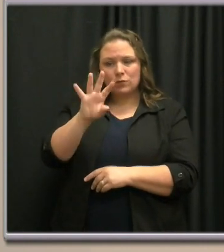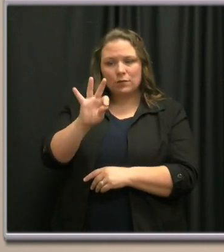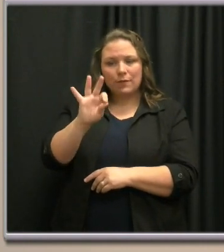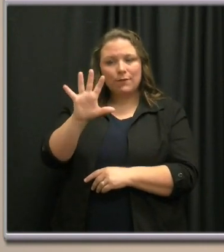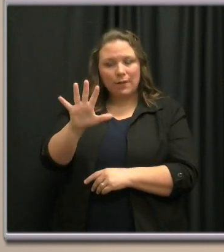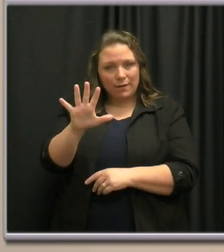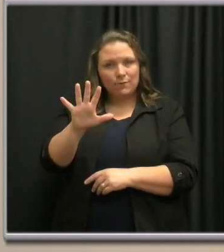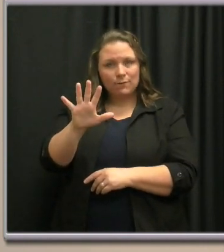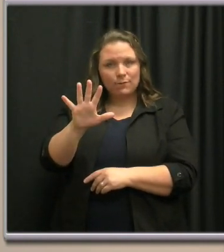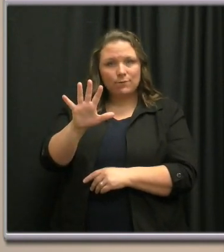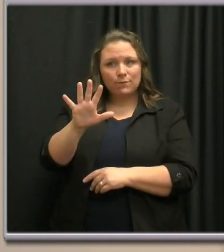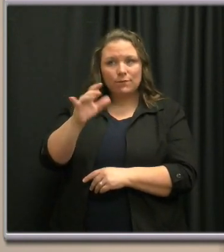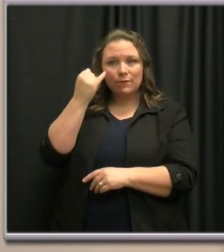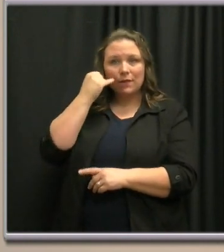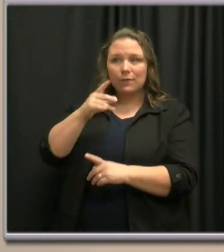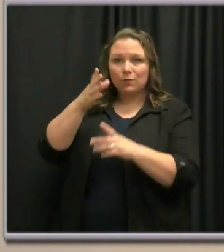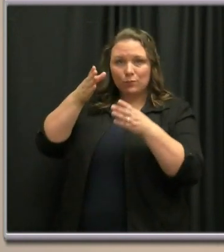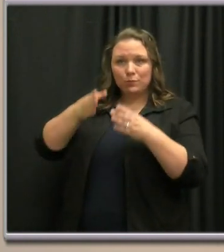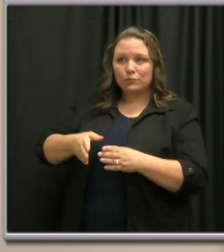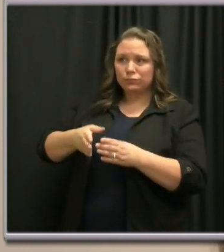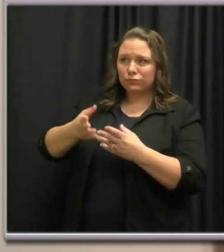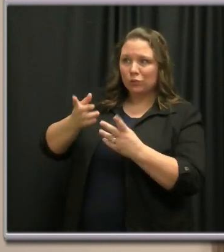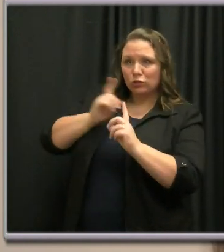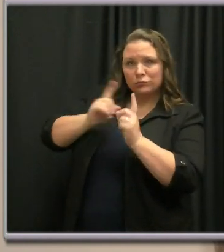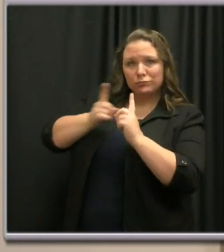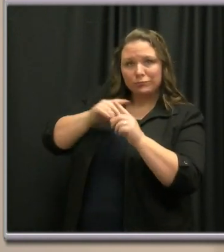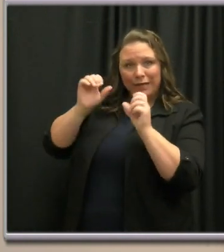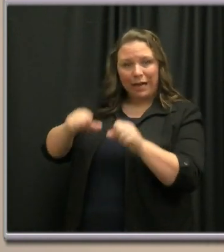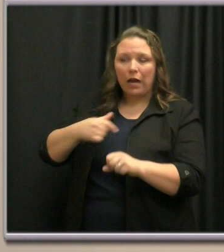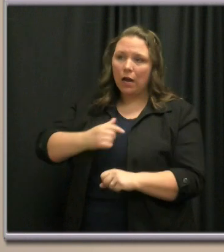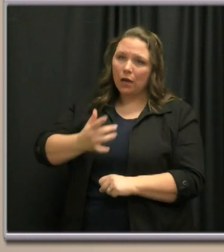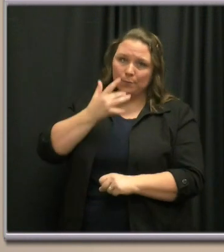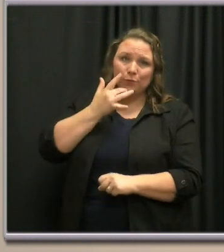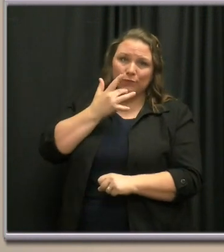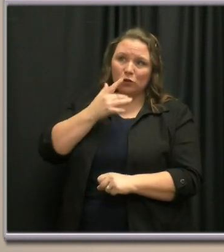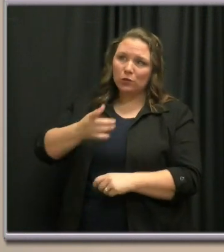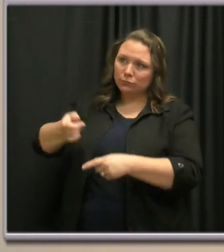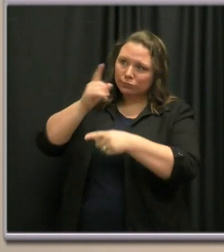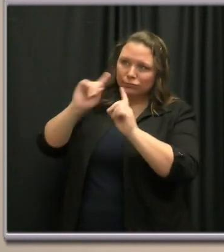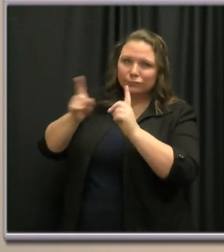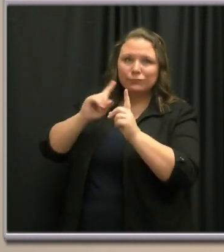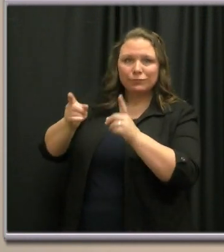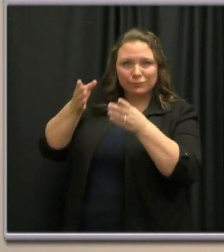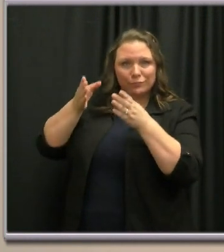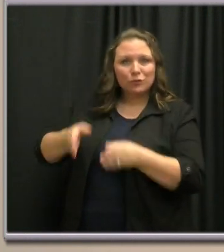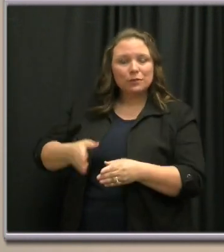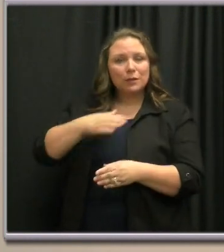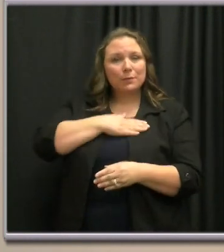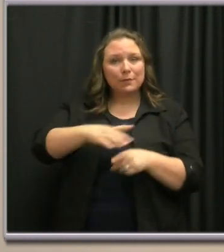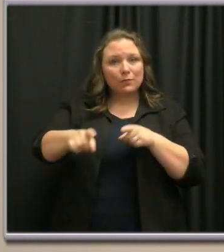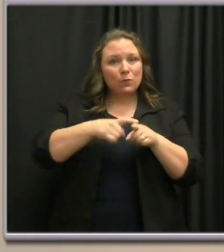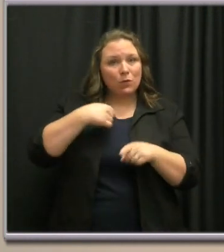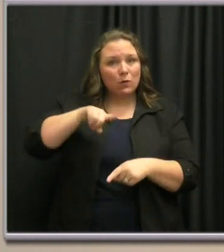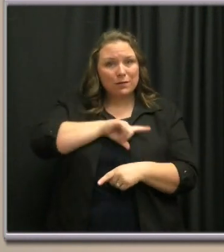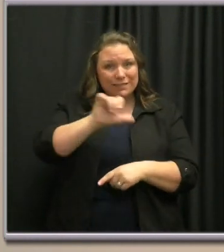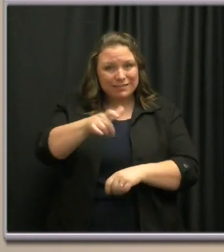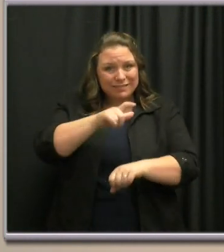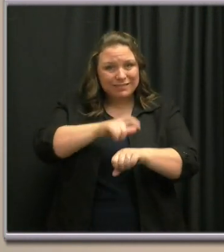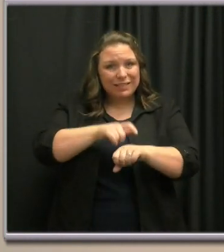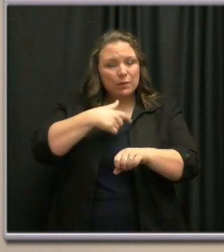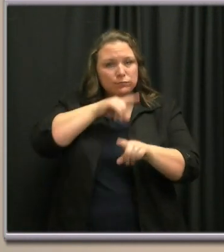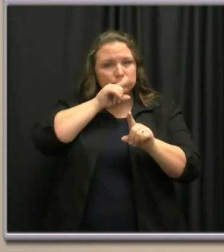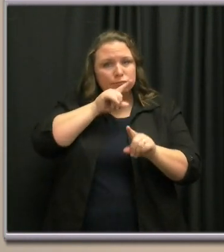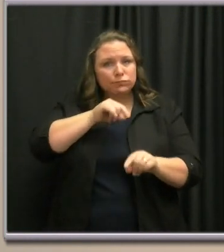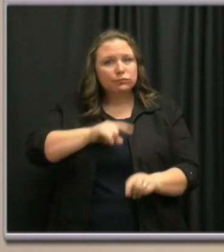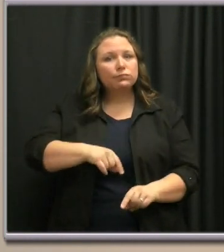615-736-5295, because you prefer to talk to a real person, I certainly prefer talking to a real person. Please call us. We are answering